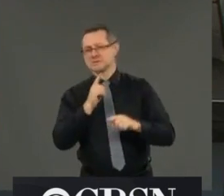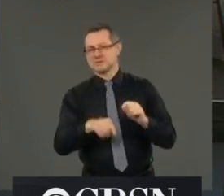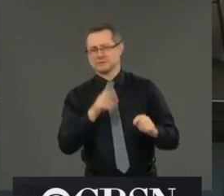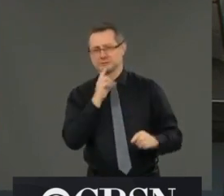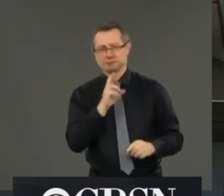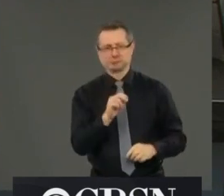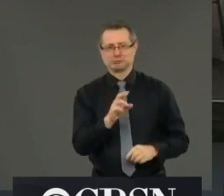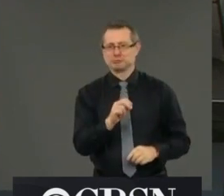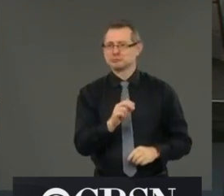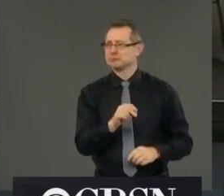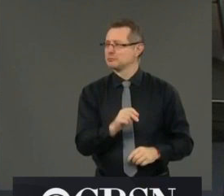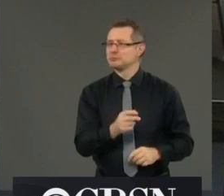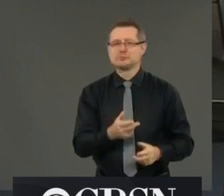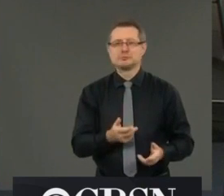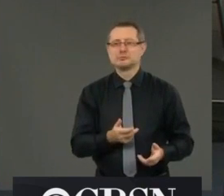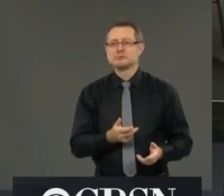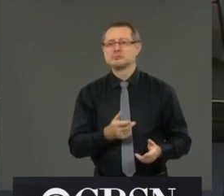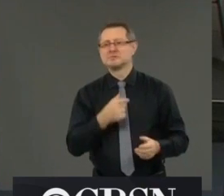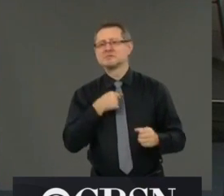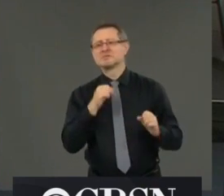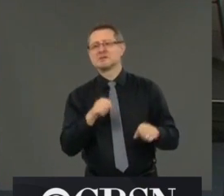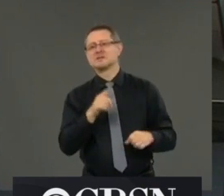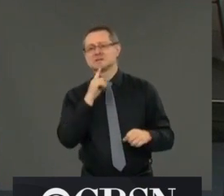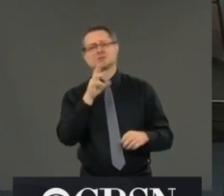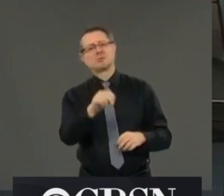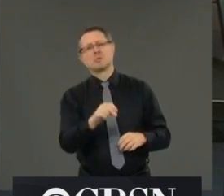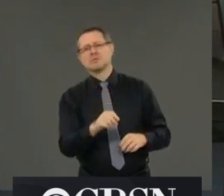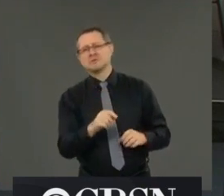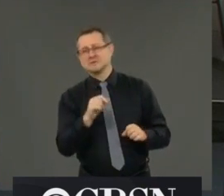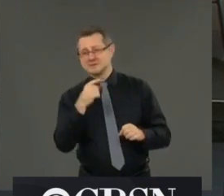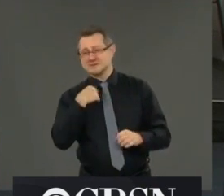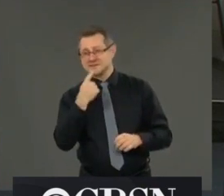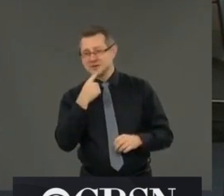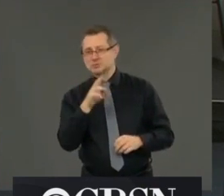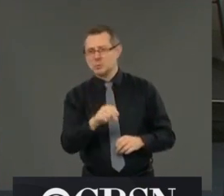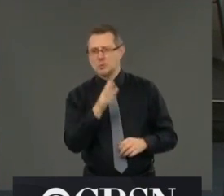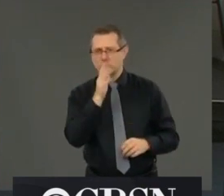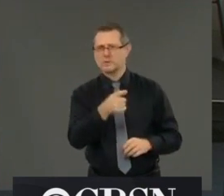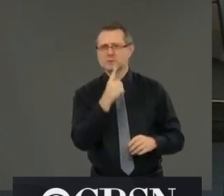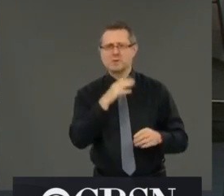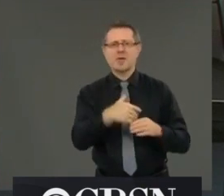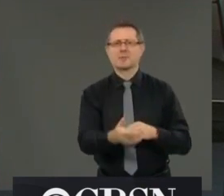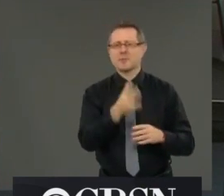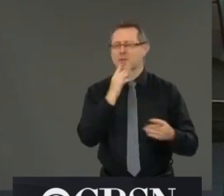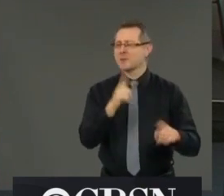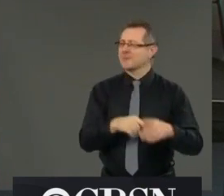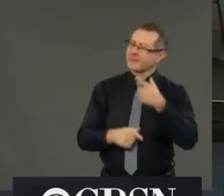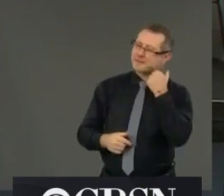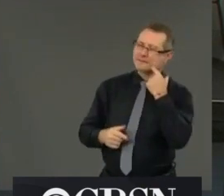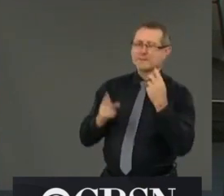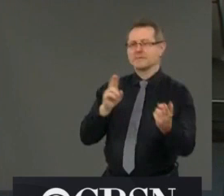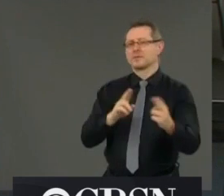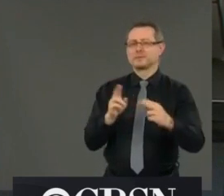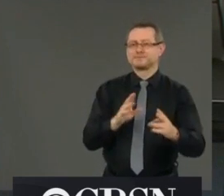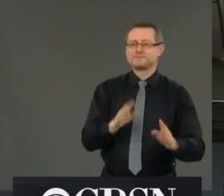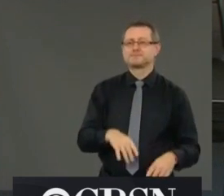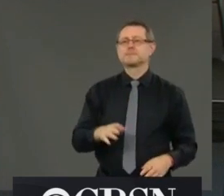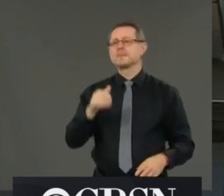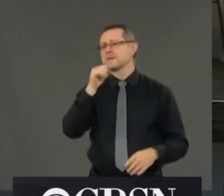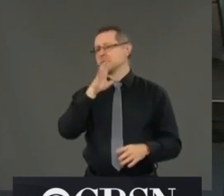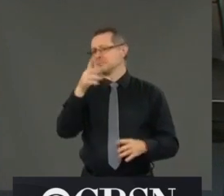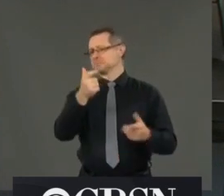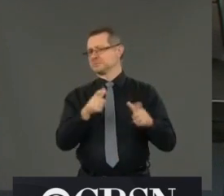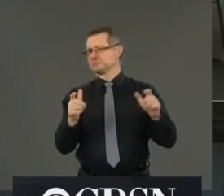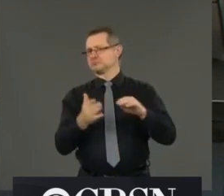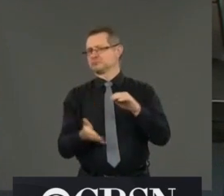You can say no, but... Yeah, but then you know what deal with happens. me. Yeah, I know. Anyway, it's on graffiti. There's been a huge increase in graffiti